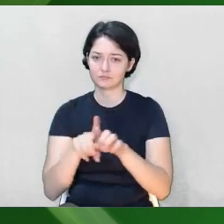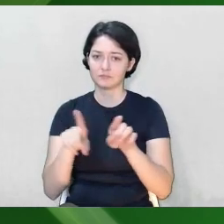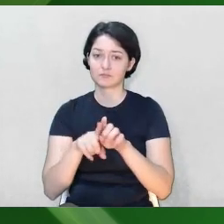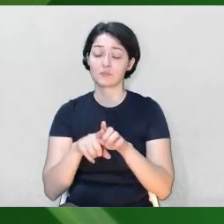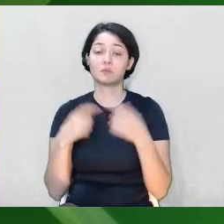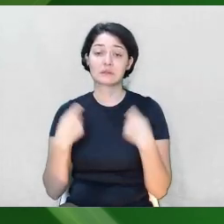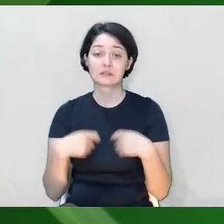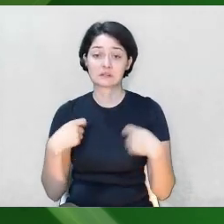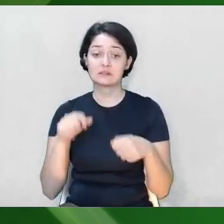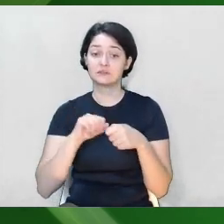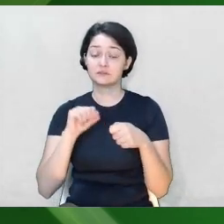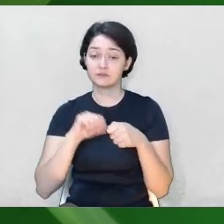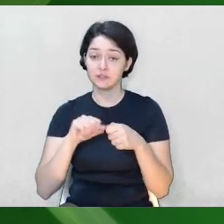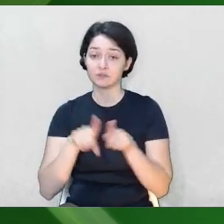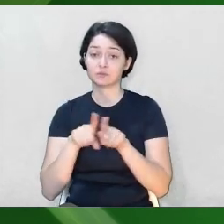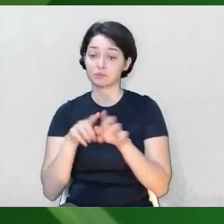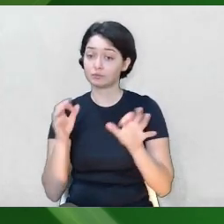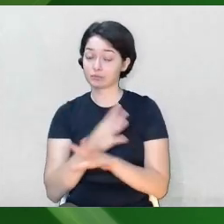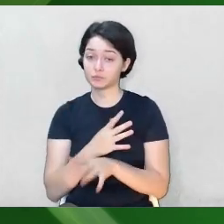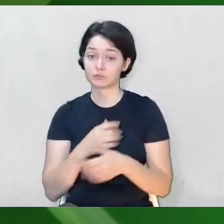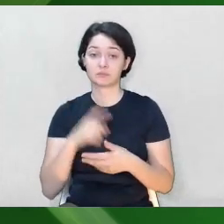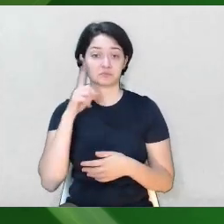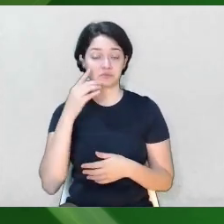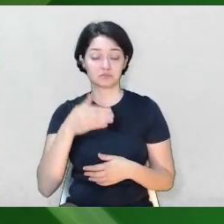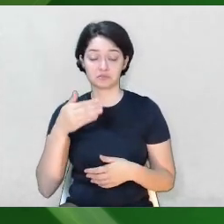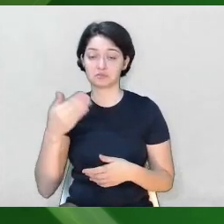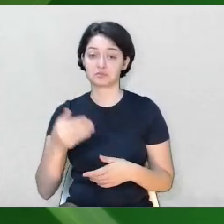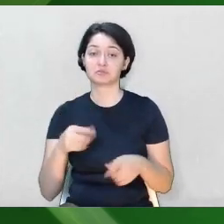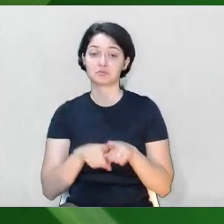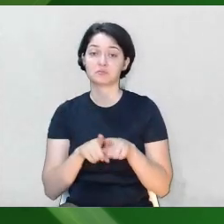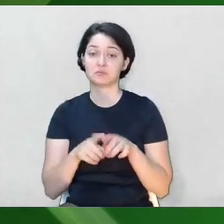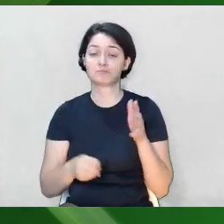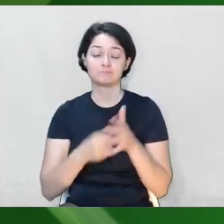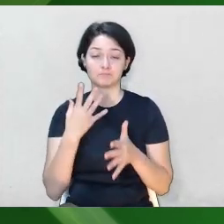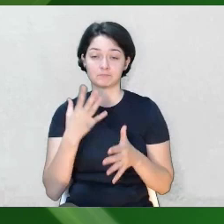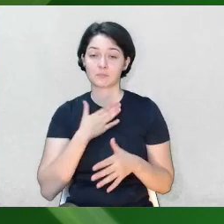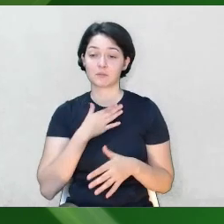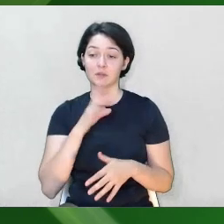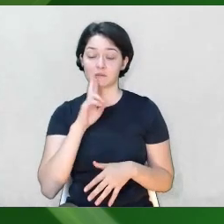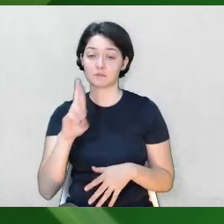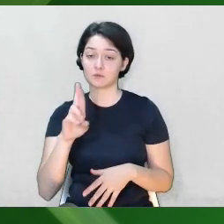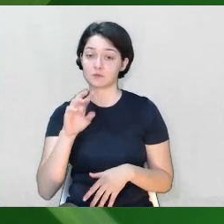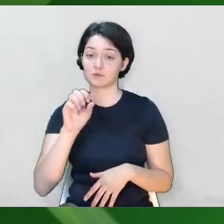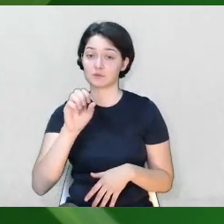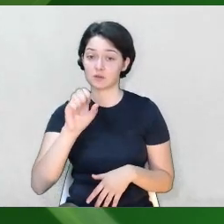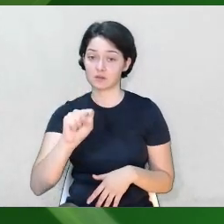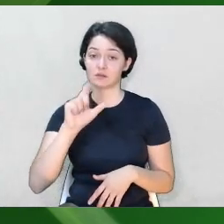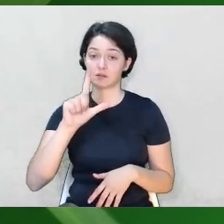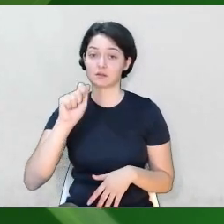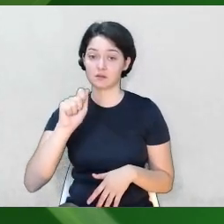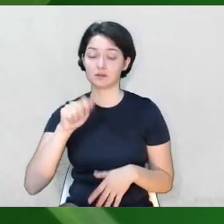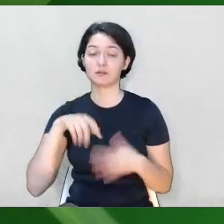for delivery and how solutions are delivered on a daily basis. My answer